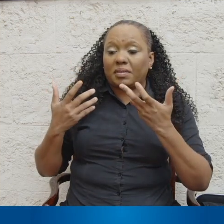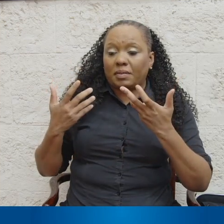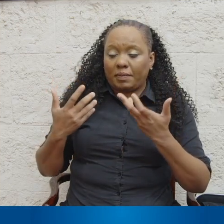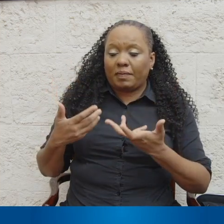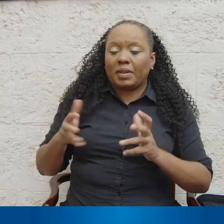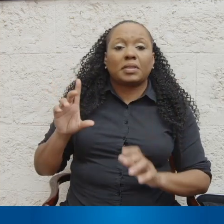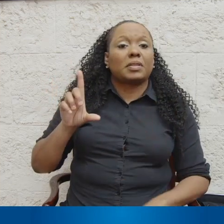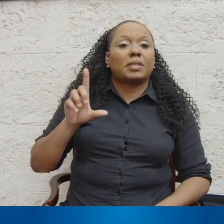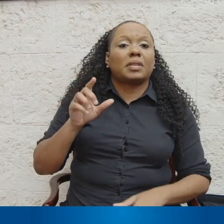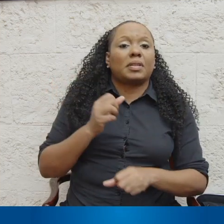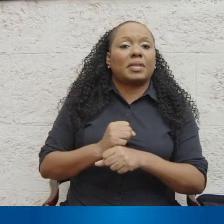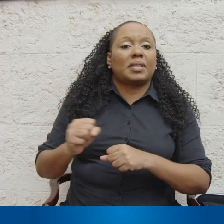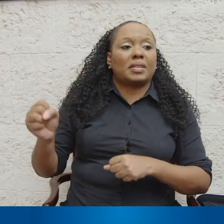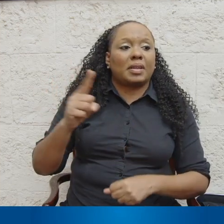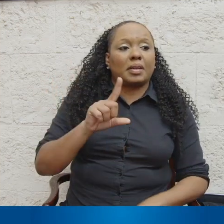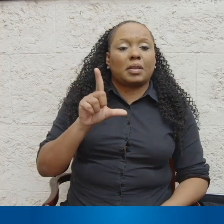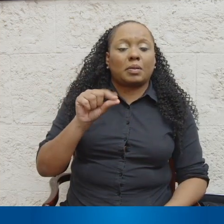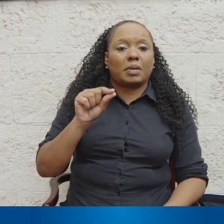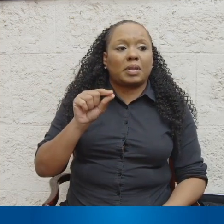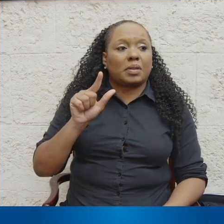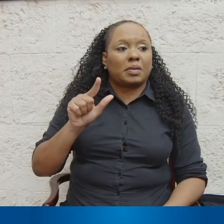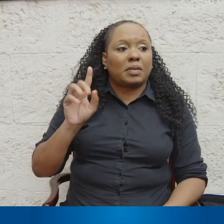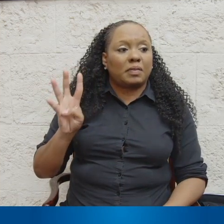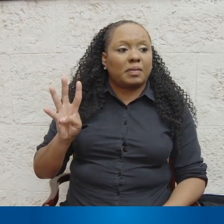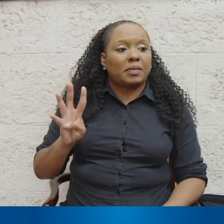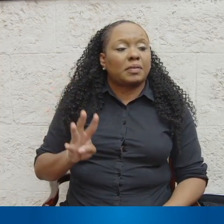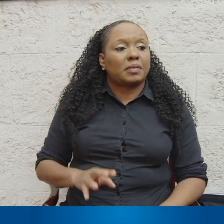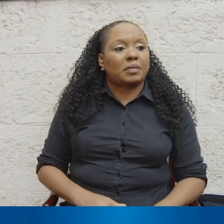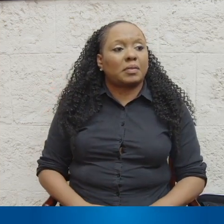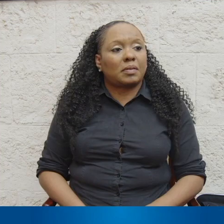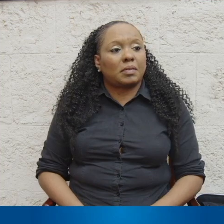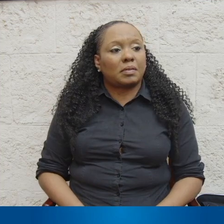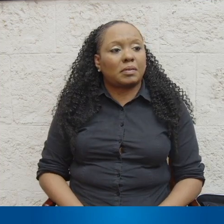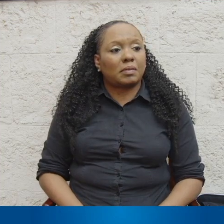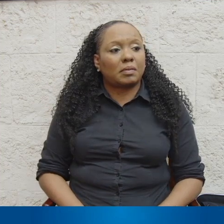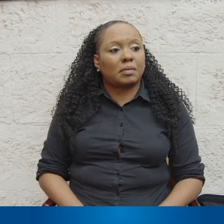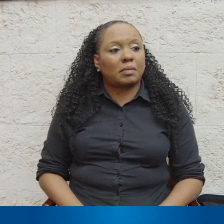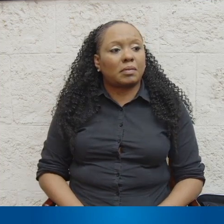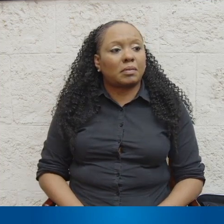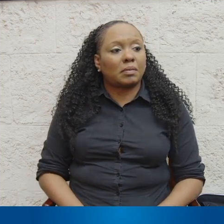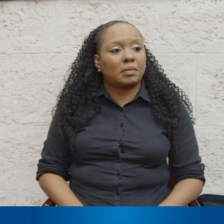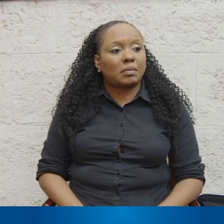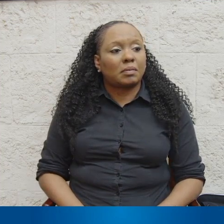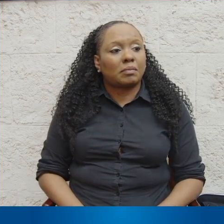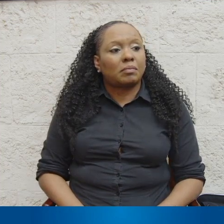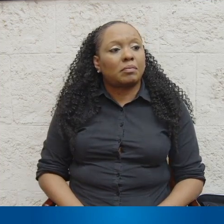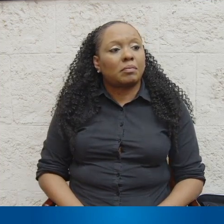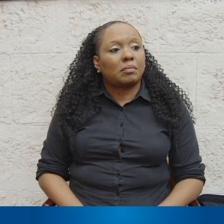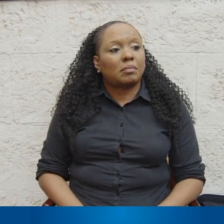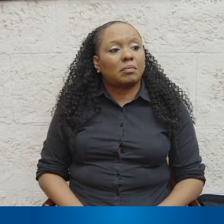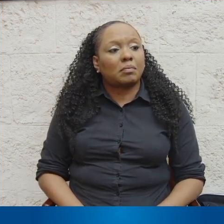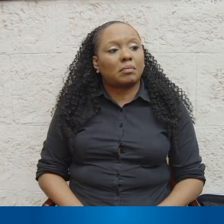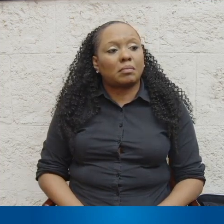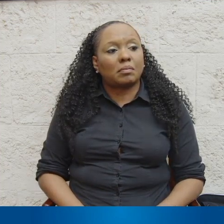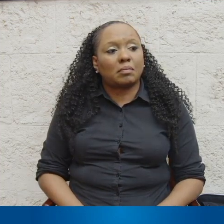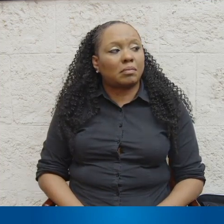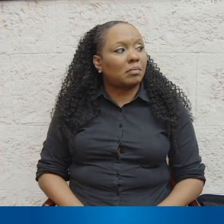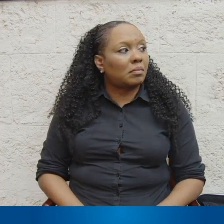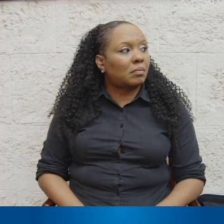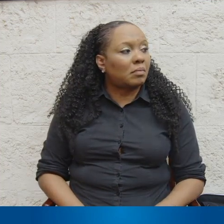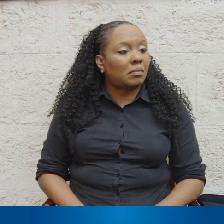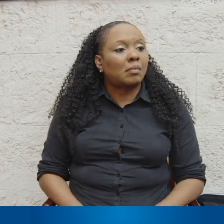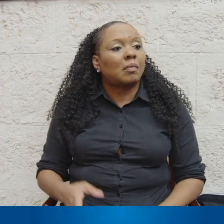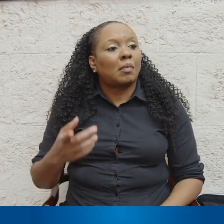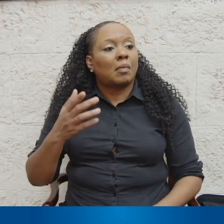Because that is important, that is critical for us in relation to having persons prep for international events. So we're looking at